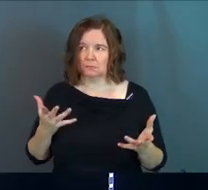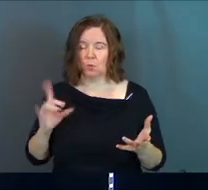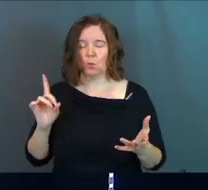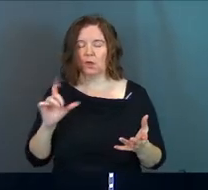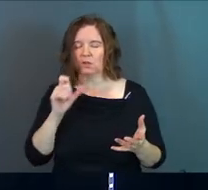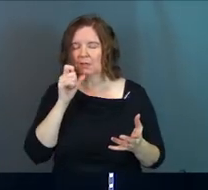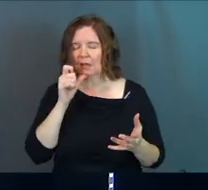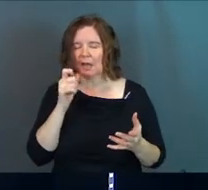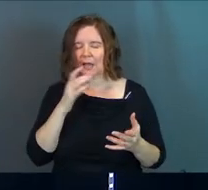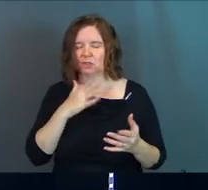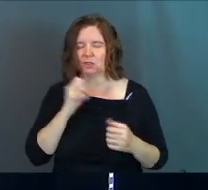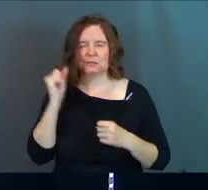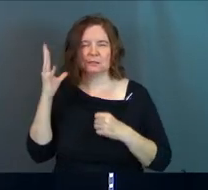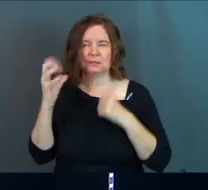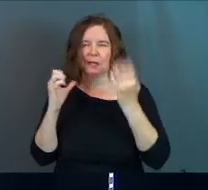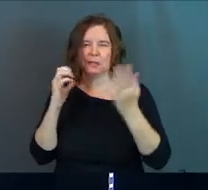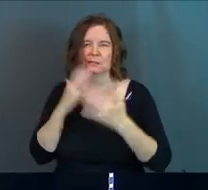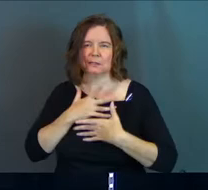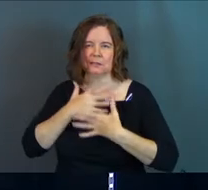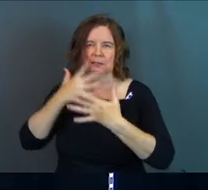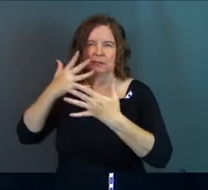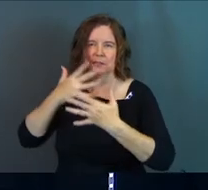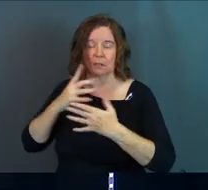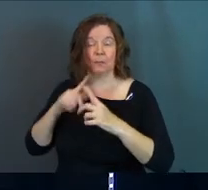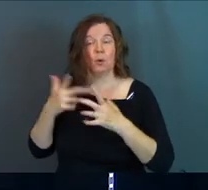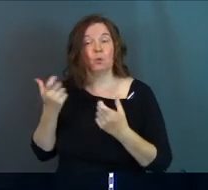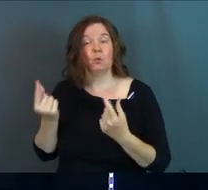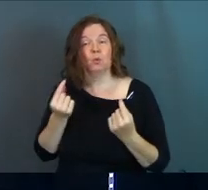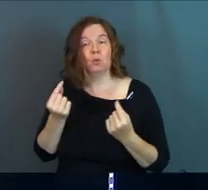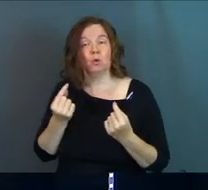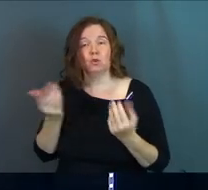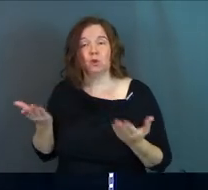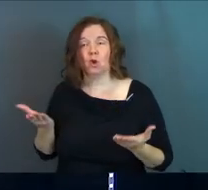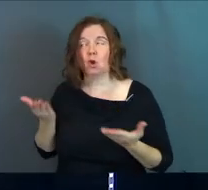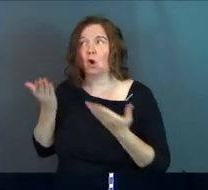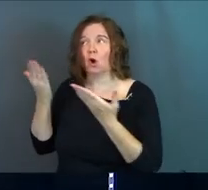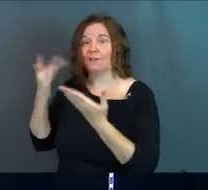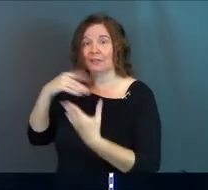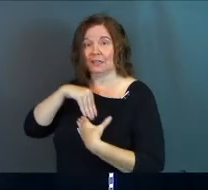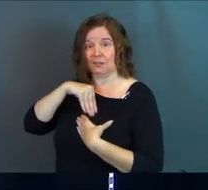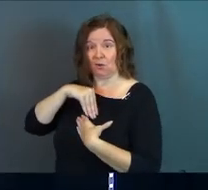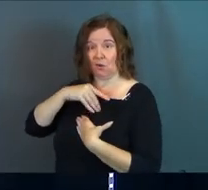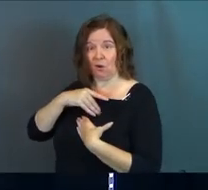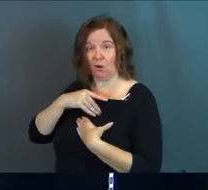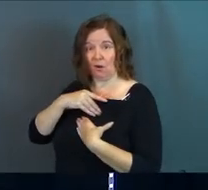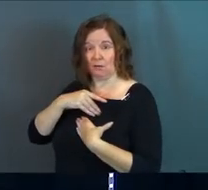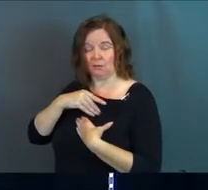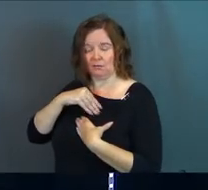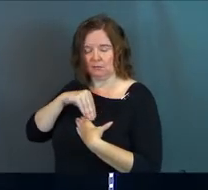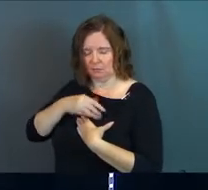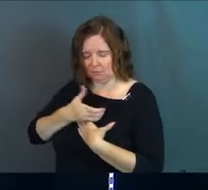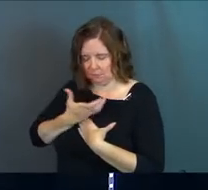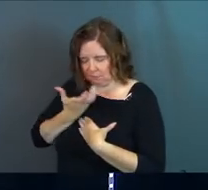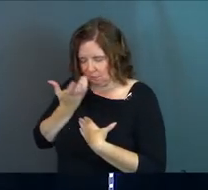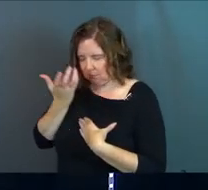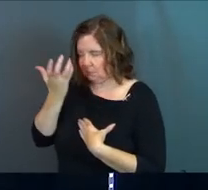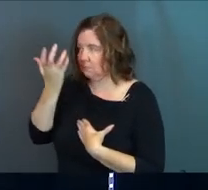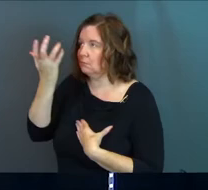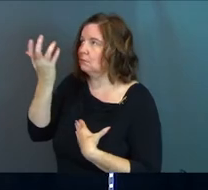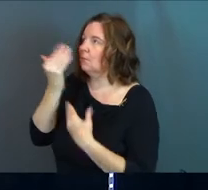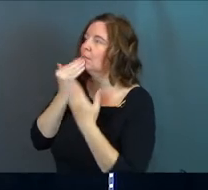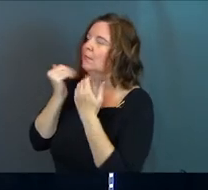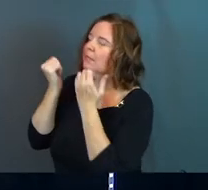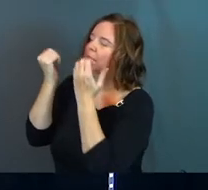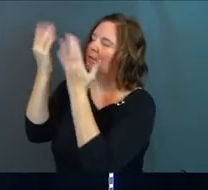where you're not just going to sing along, but what you're going to do is you're going to offer in your heart an offering of thanks to